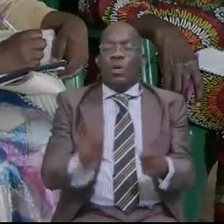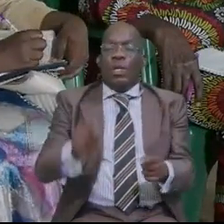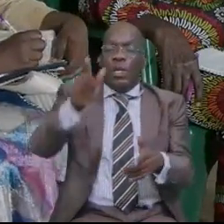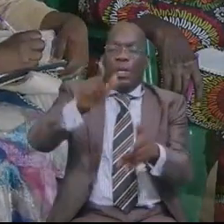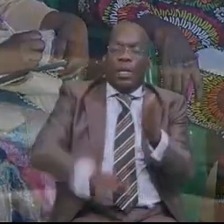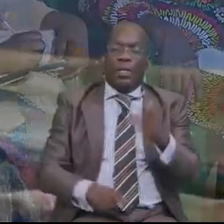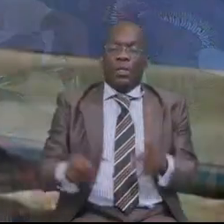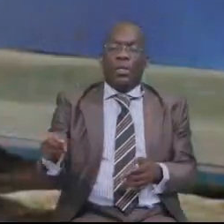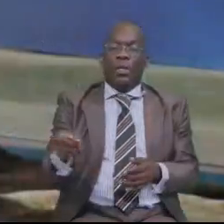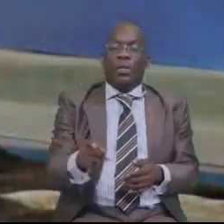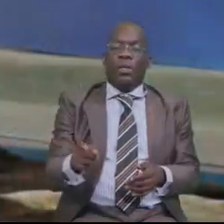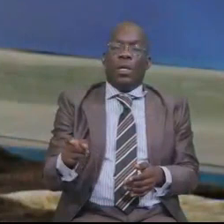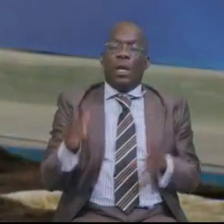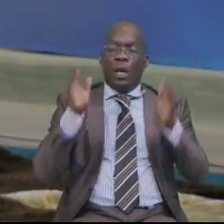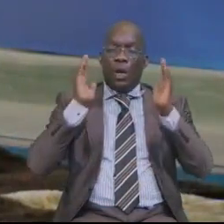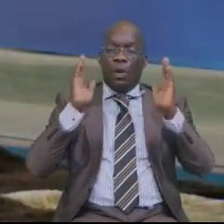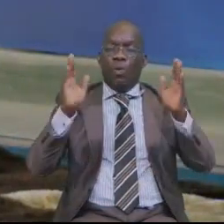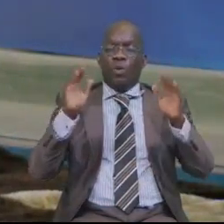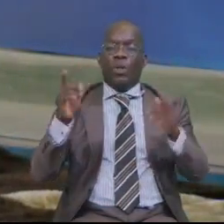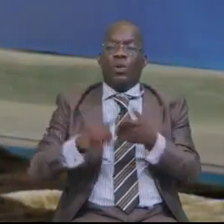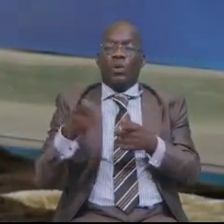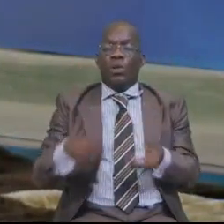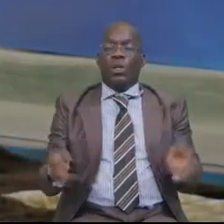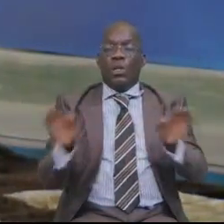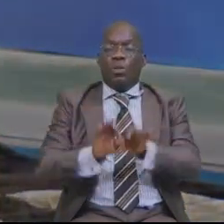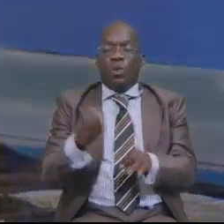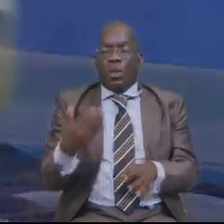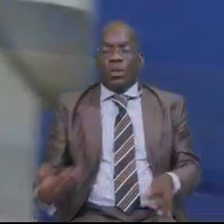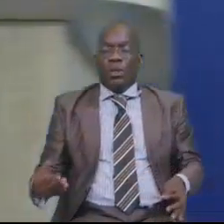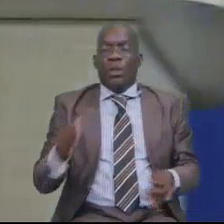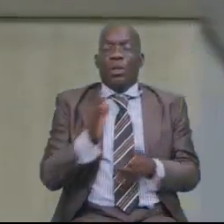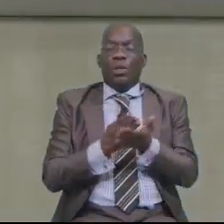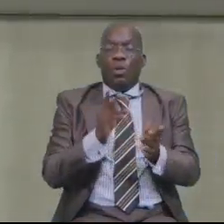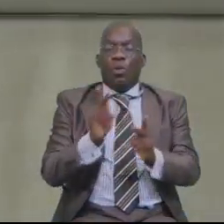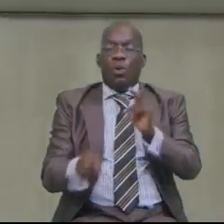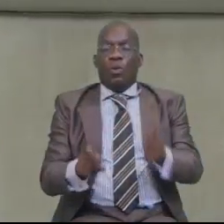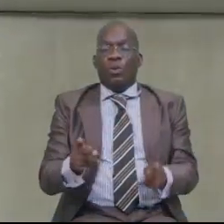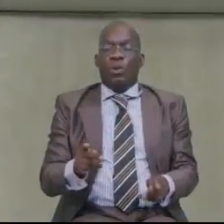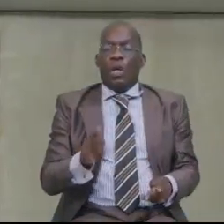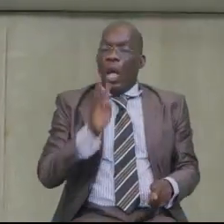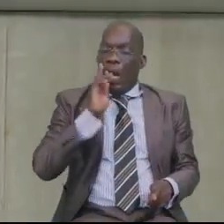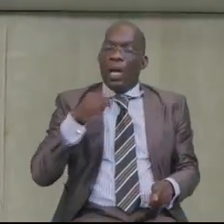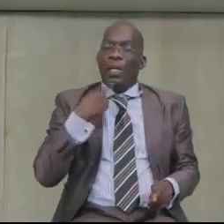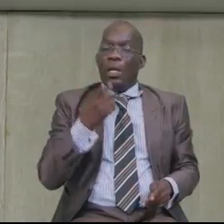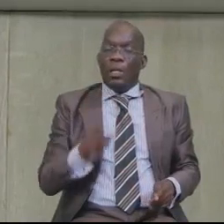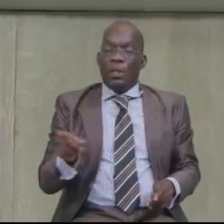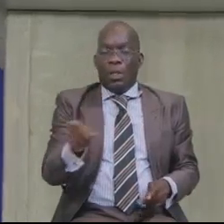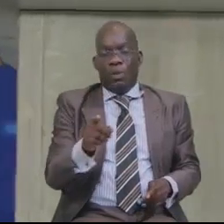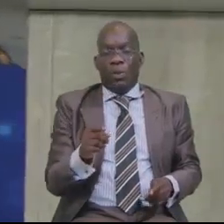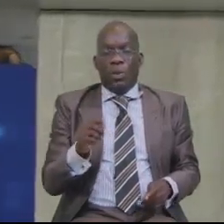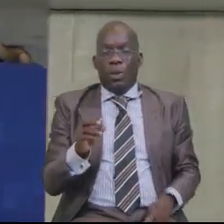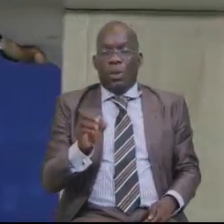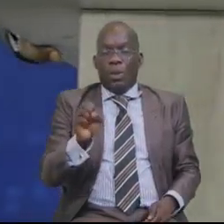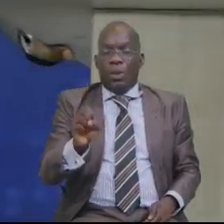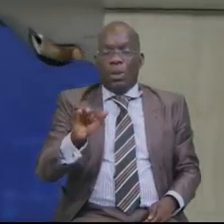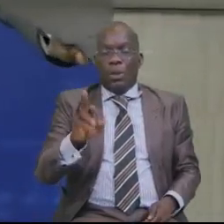committed to the essential thing. Or maybe some other people are telling them, sir,